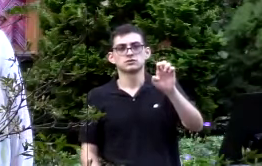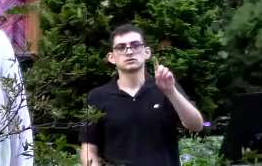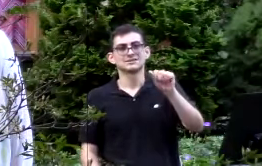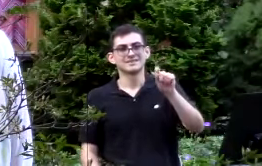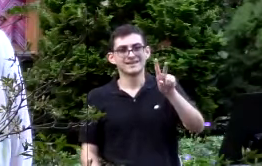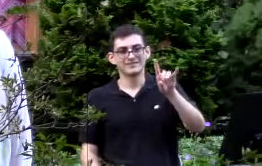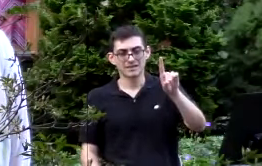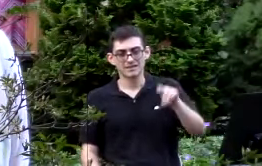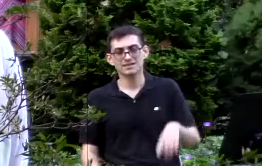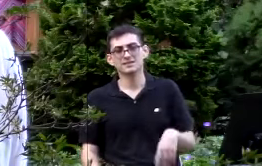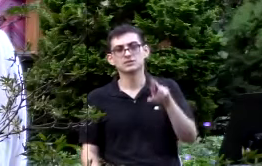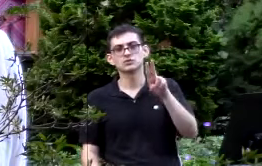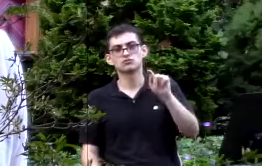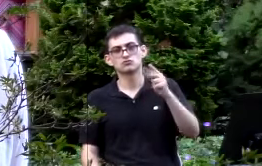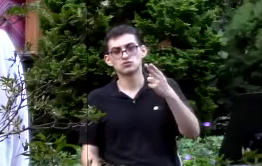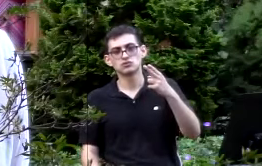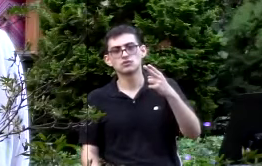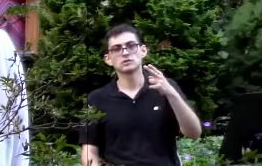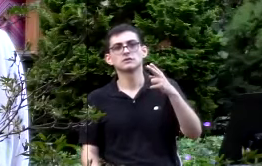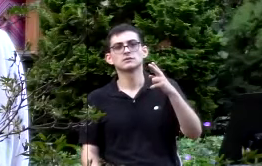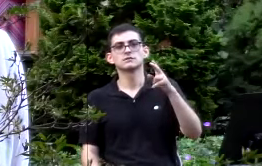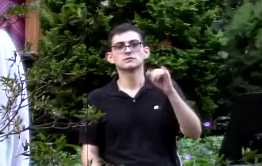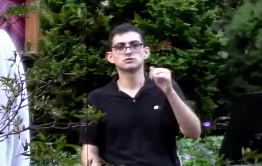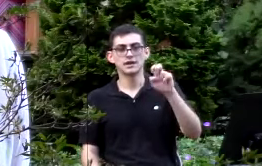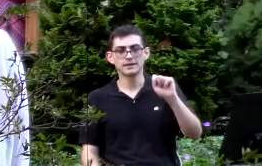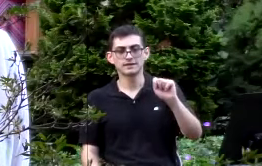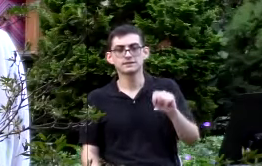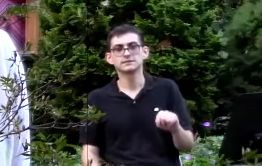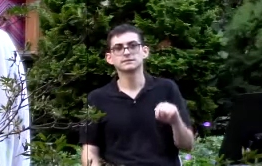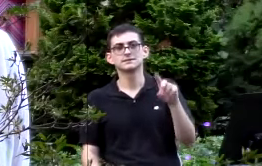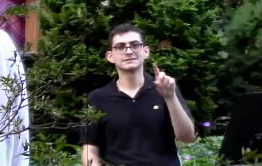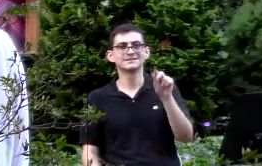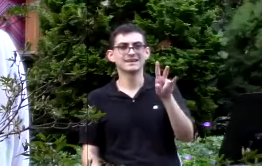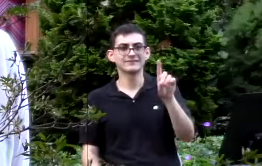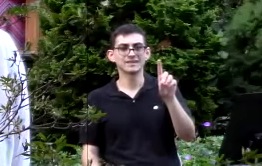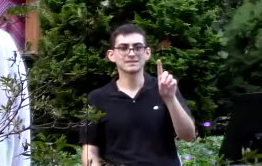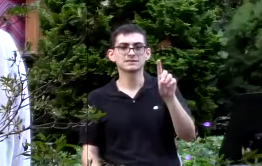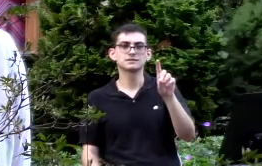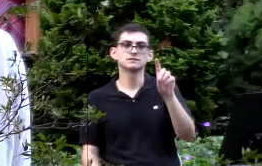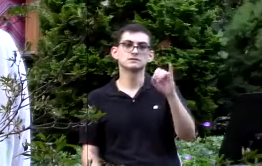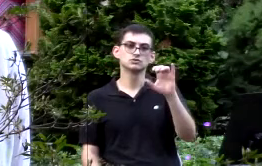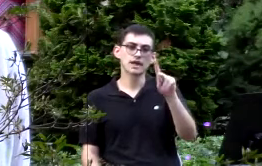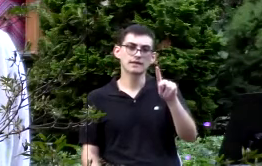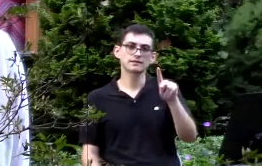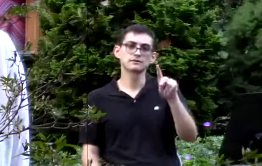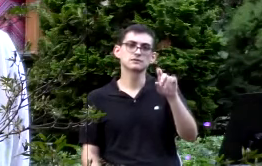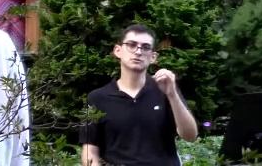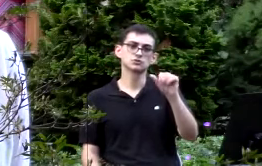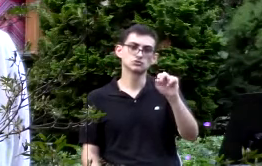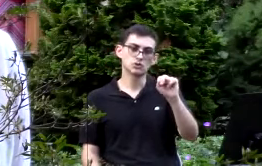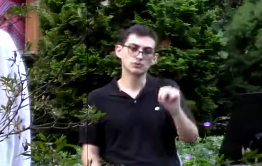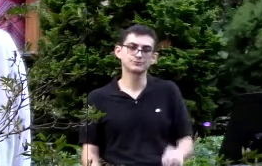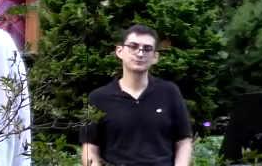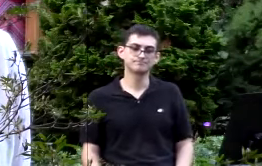Schultz, Ruth Siegel, Janet Skolnick, David Stone, Jack Strauss, Joan Waldman.